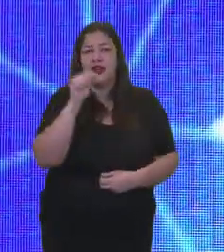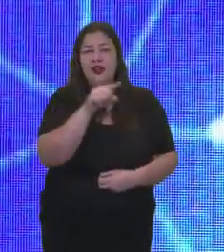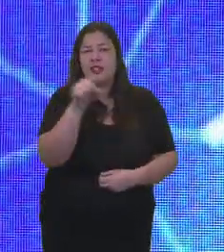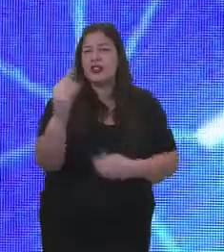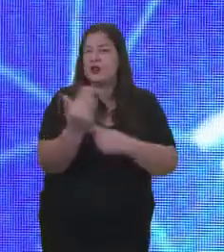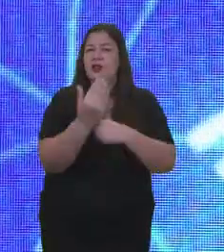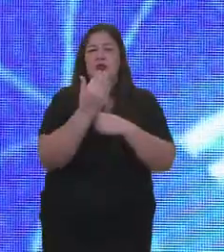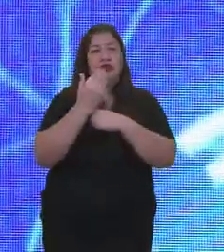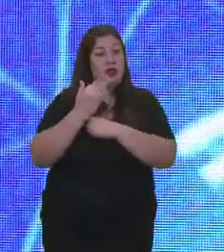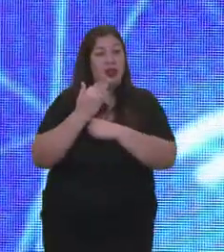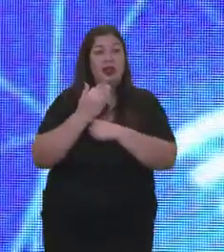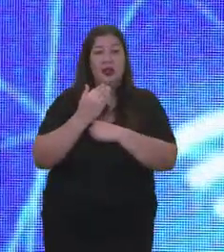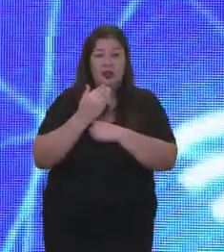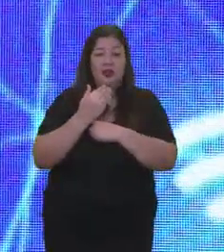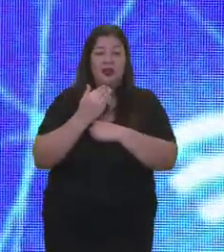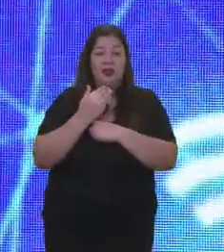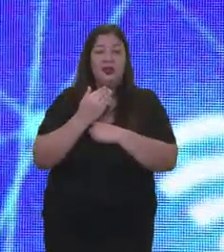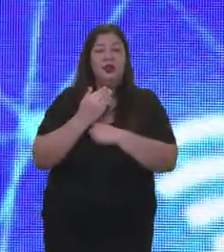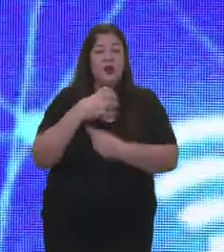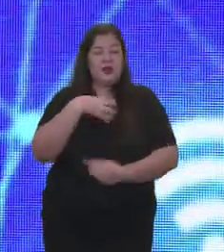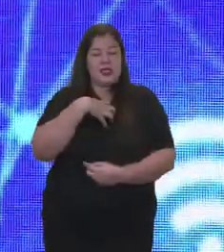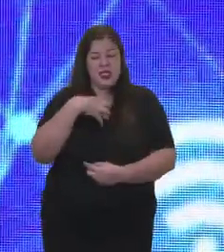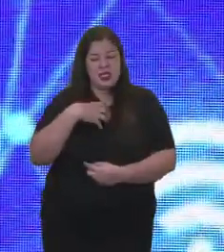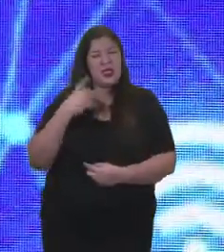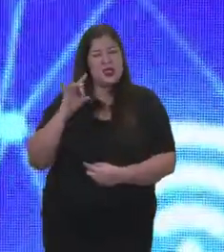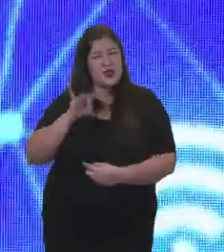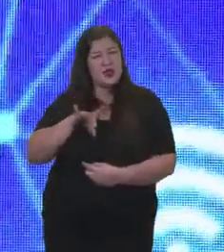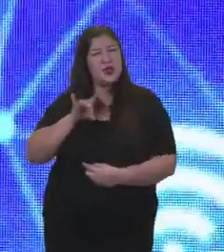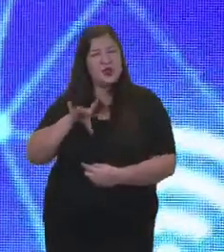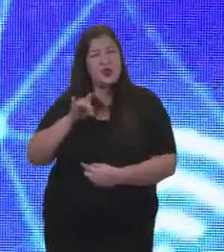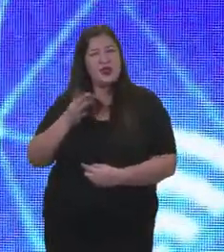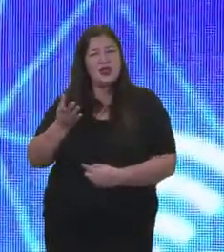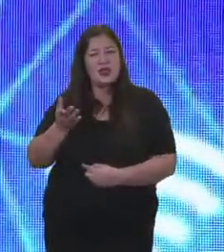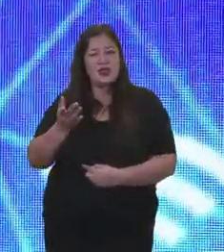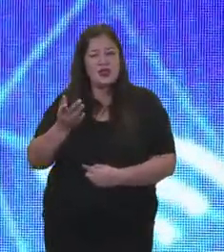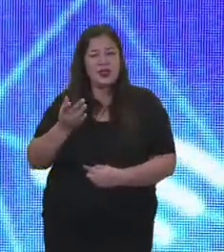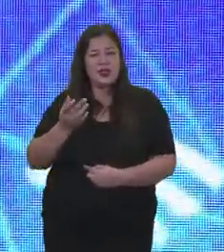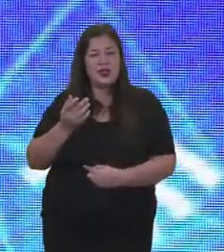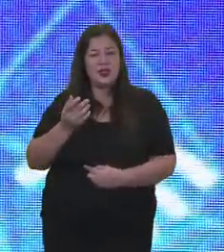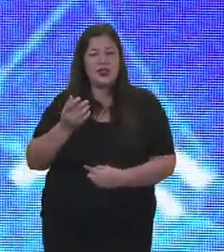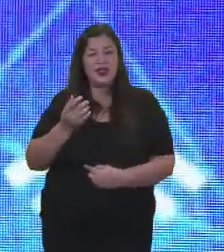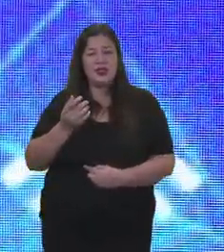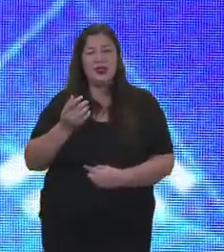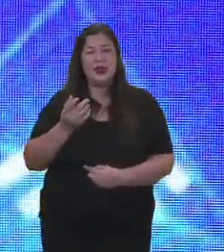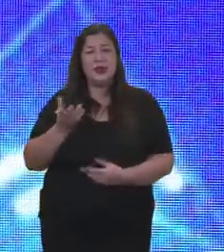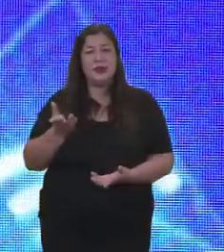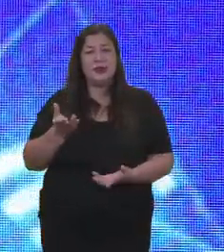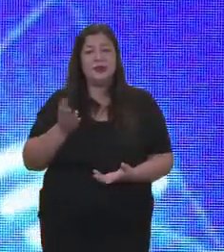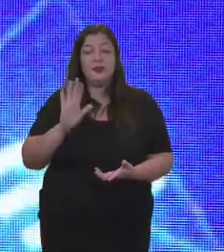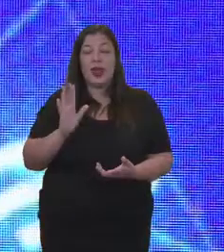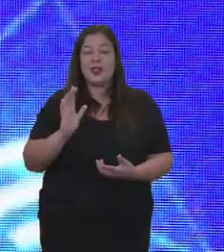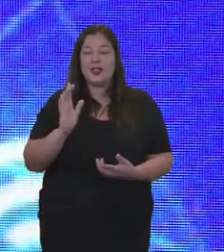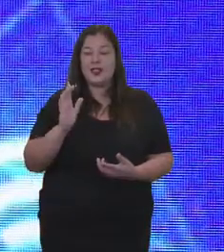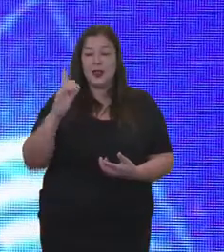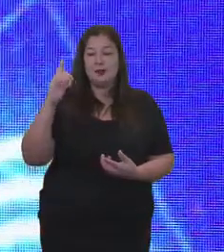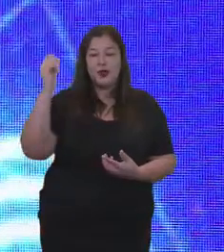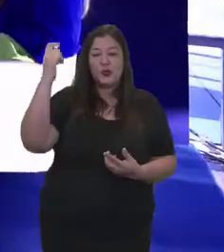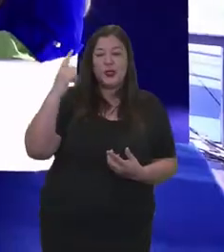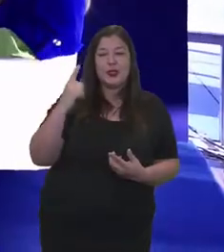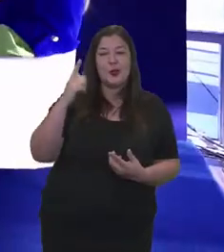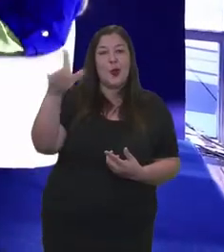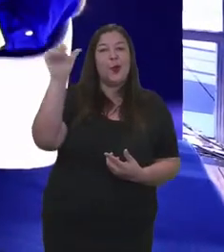others have inspired me. In a moment, I was feeling alone. I found inspiration in other